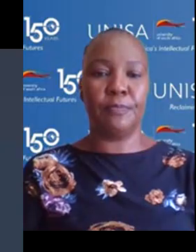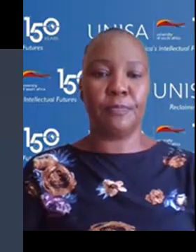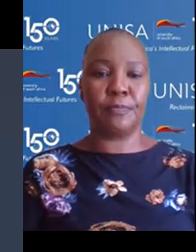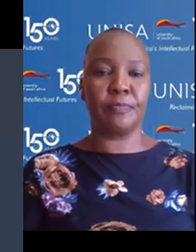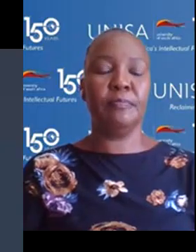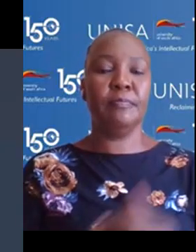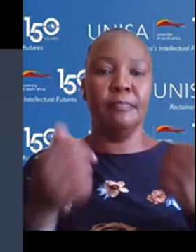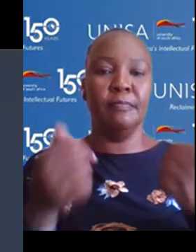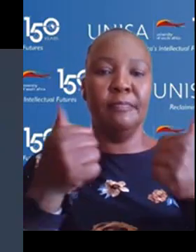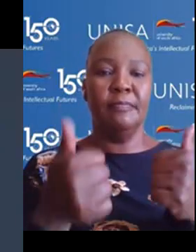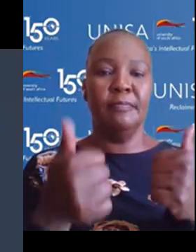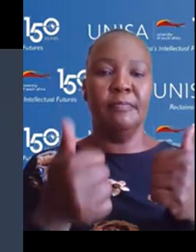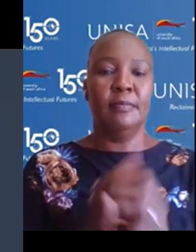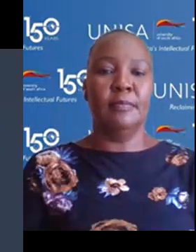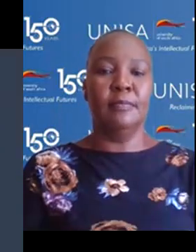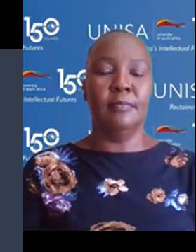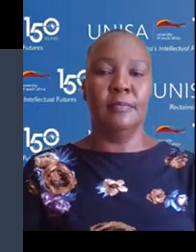Okay.